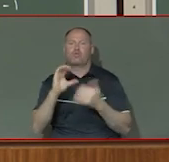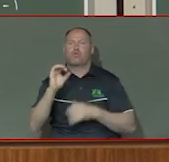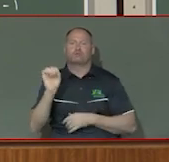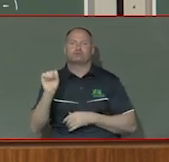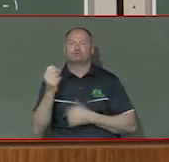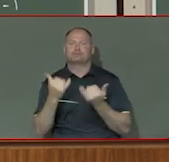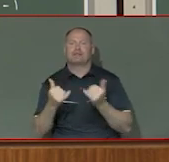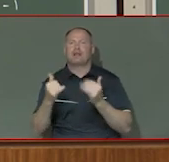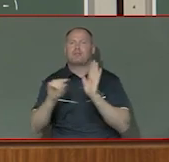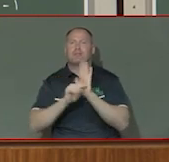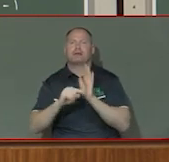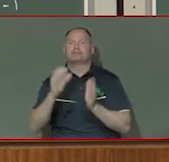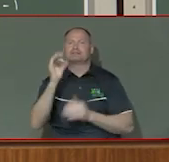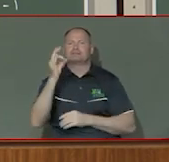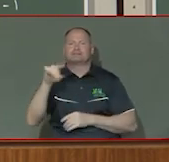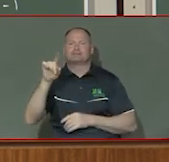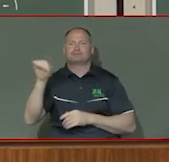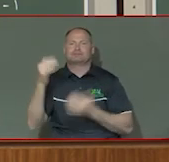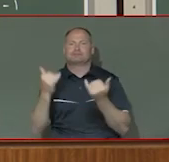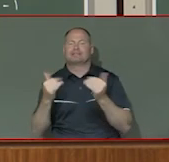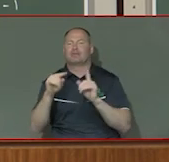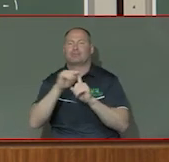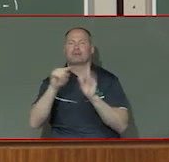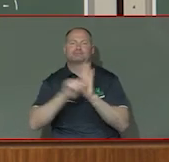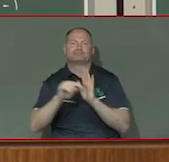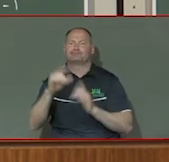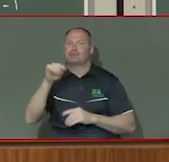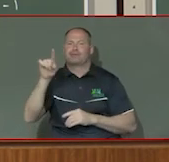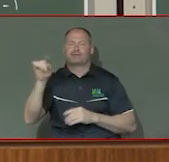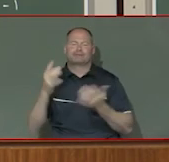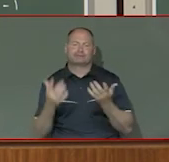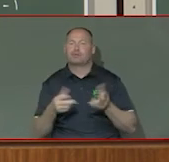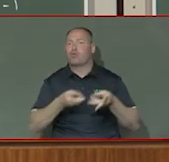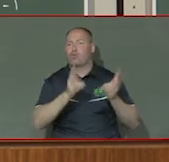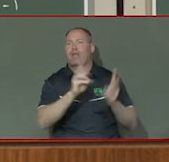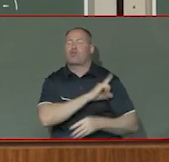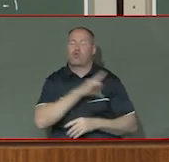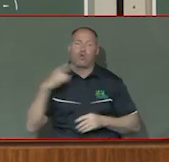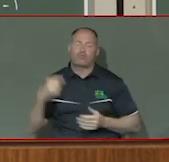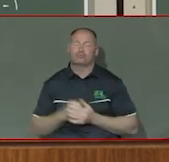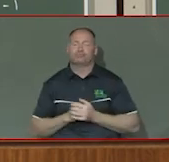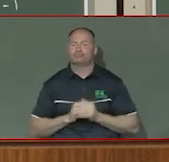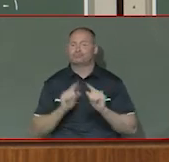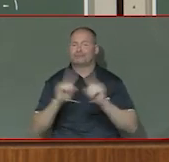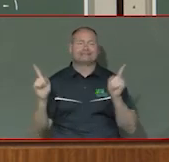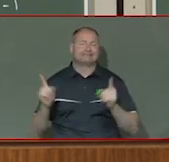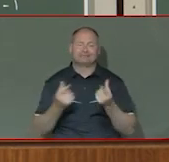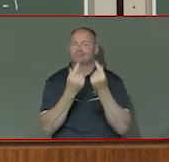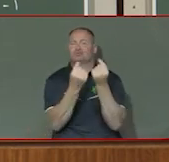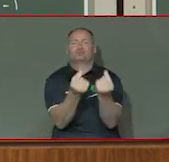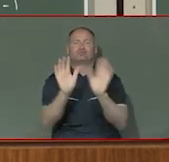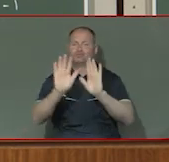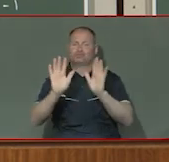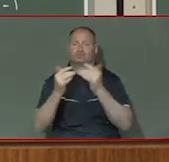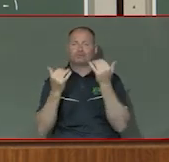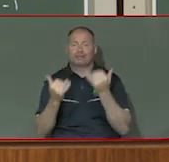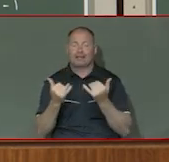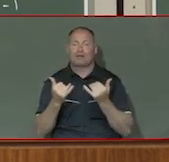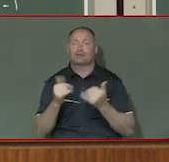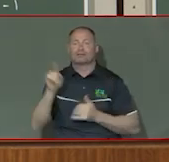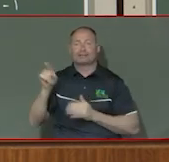minus theta, which is equal to negative cos theta. Or you can just do the following. You could say, not a reduction